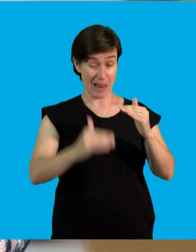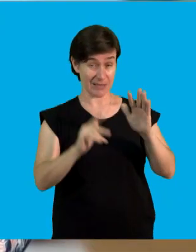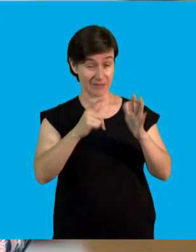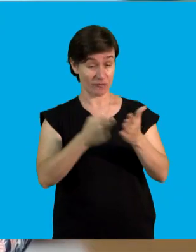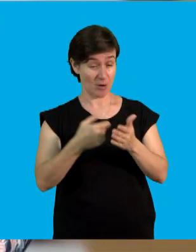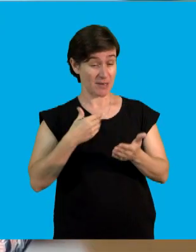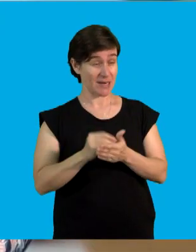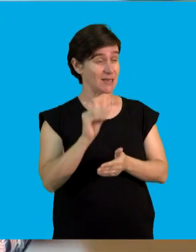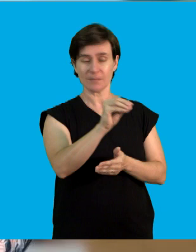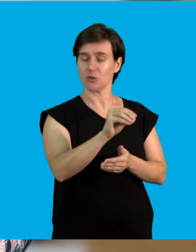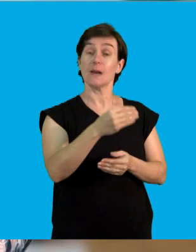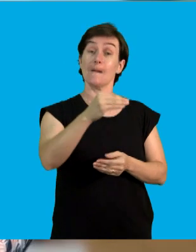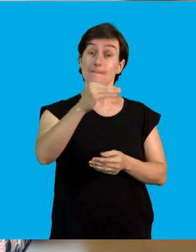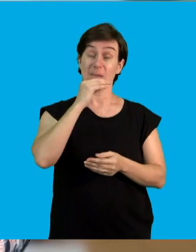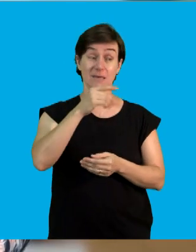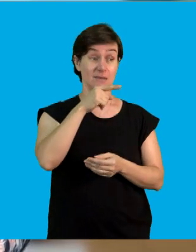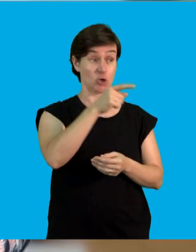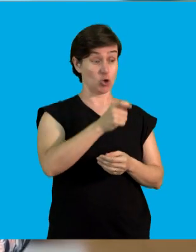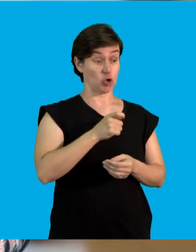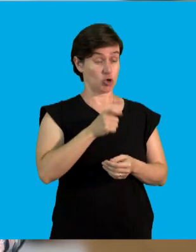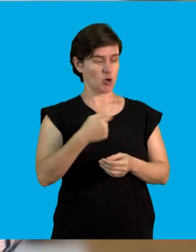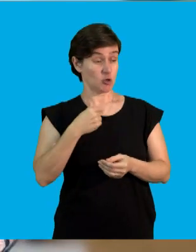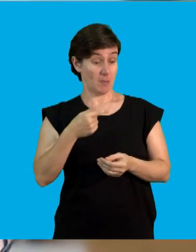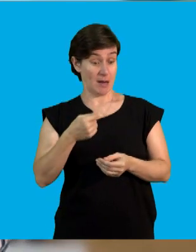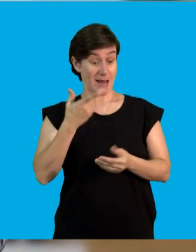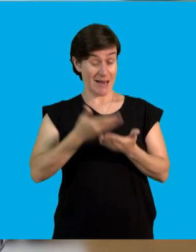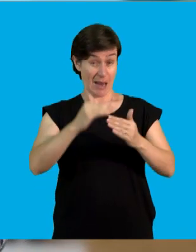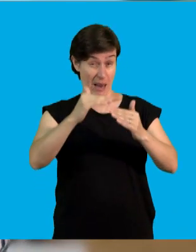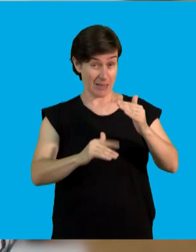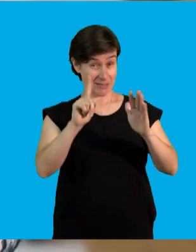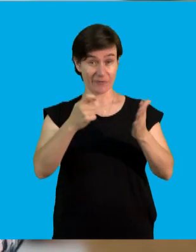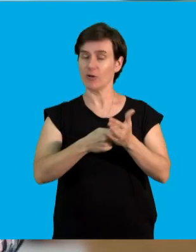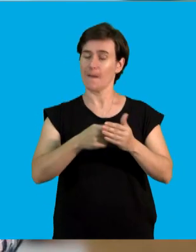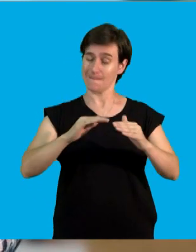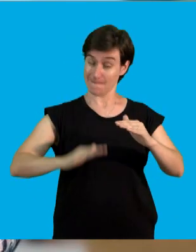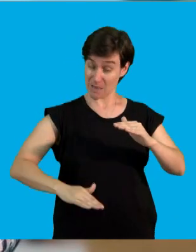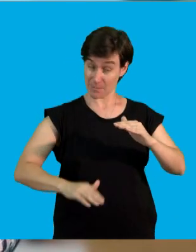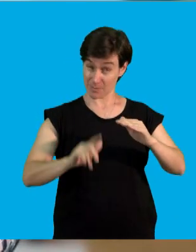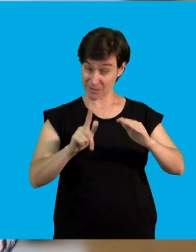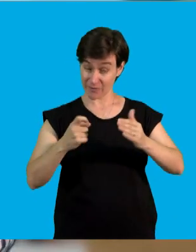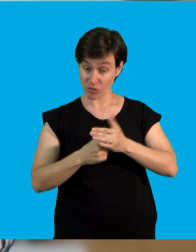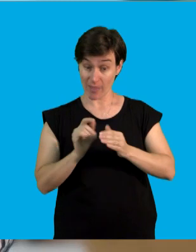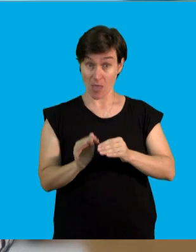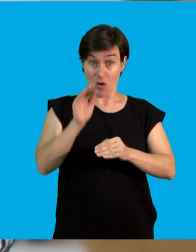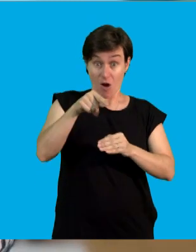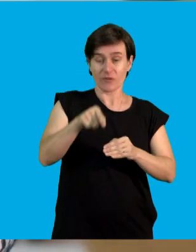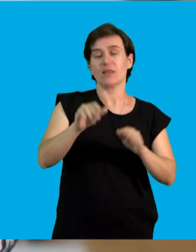That means that your charge cannot be less than 7 Rand. So if you